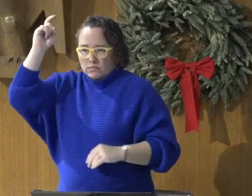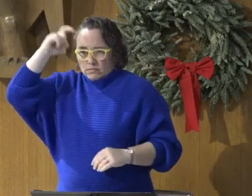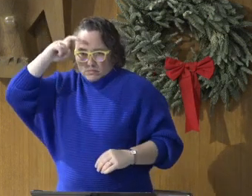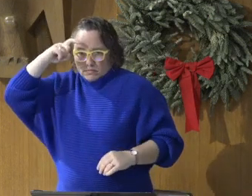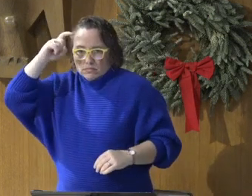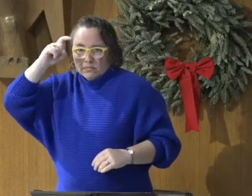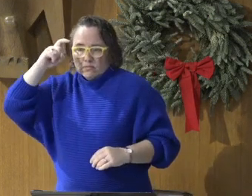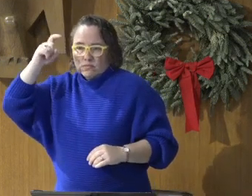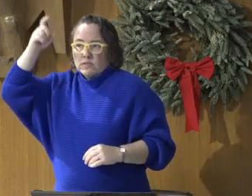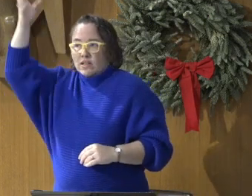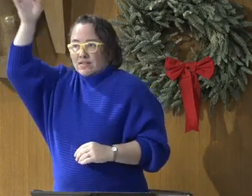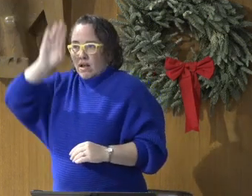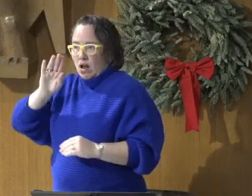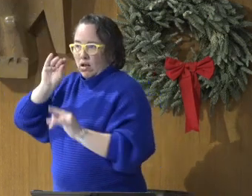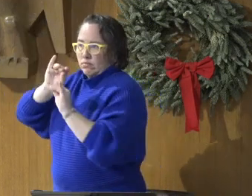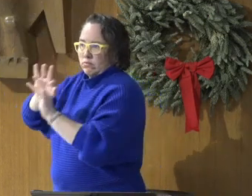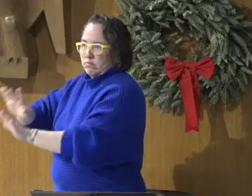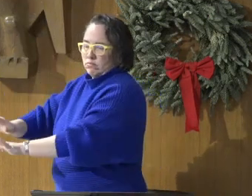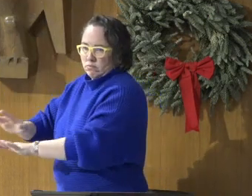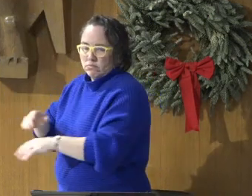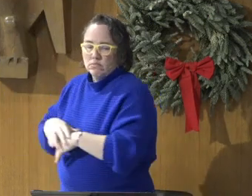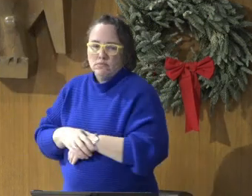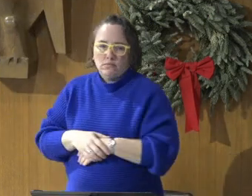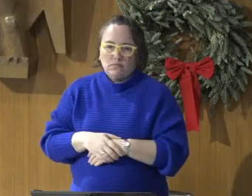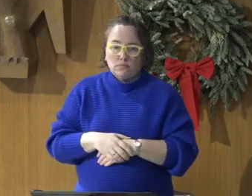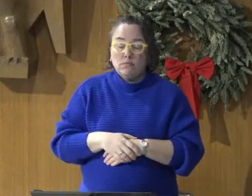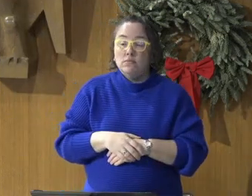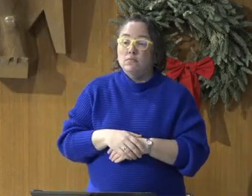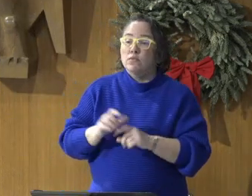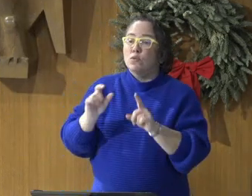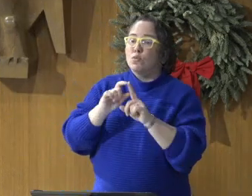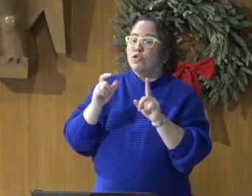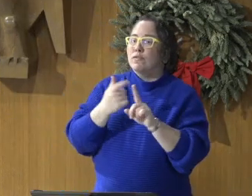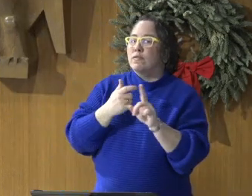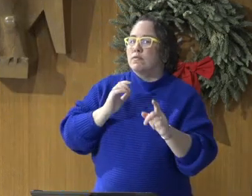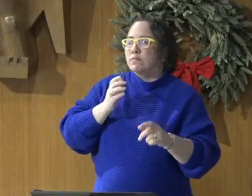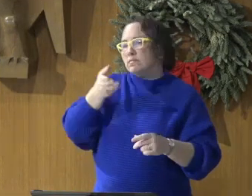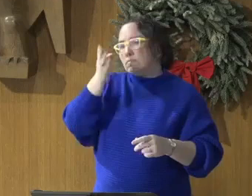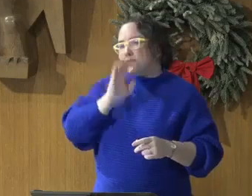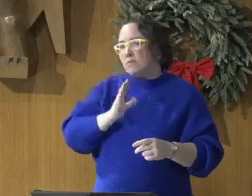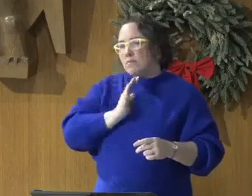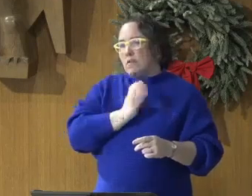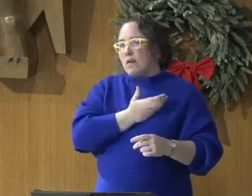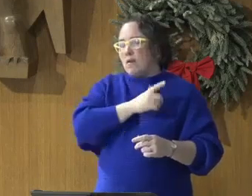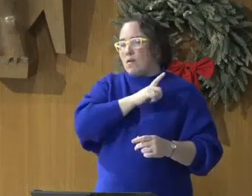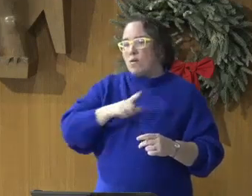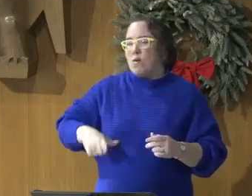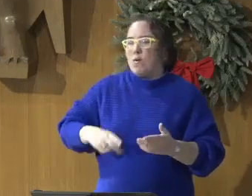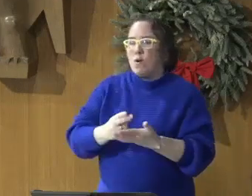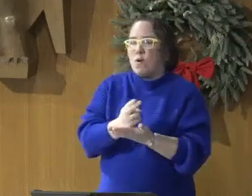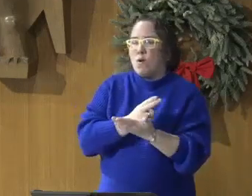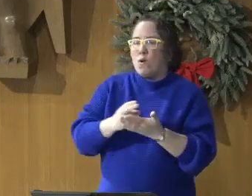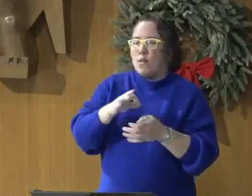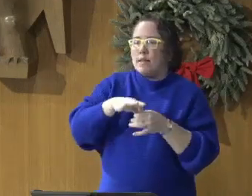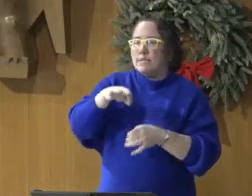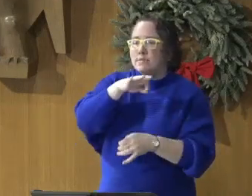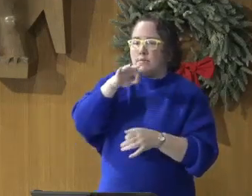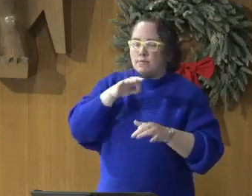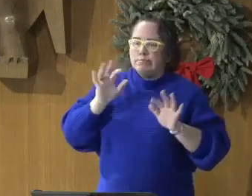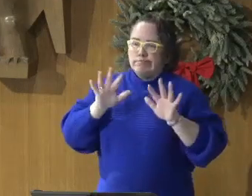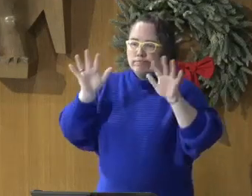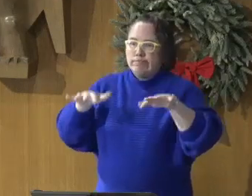God was upon him. The word of our Lord, Holy Spirit, stir up your people.